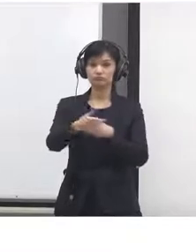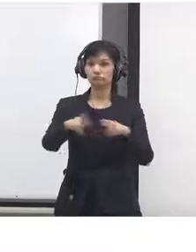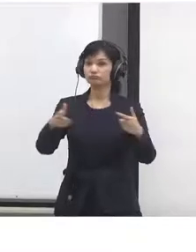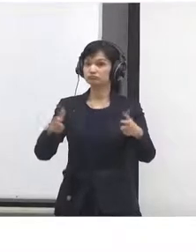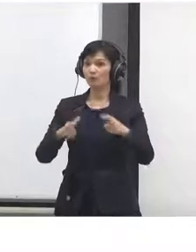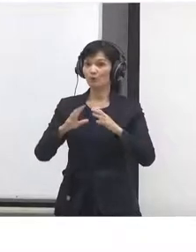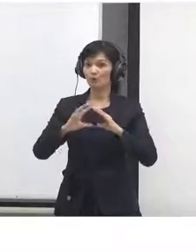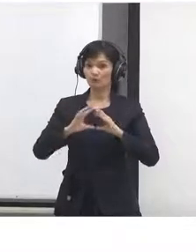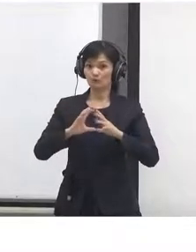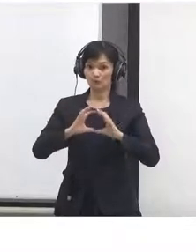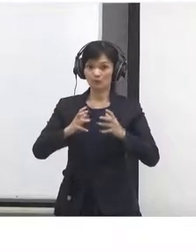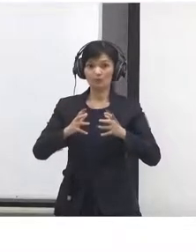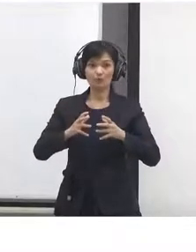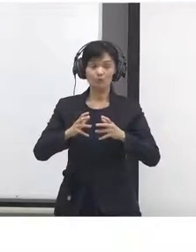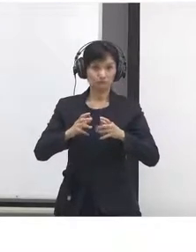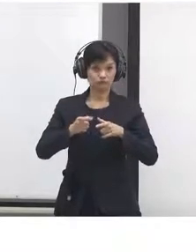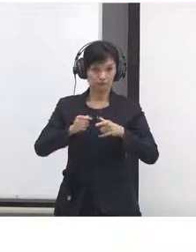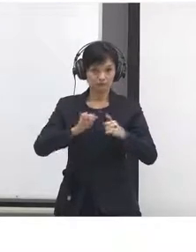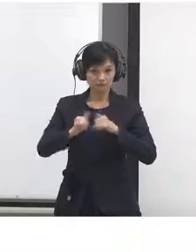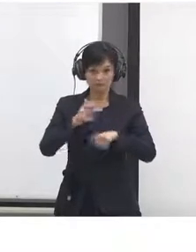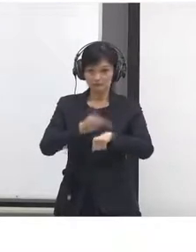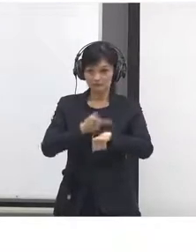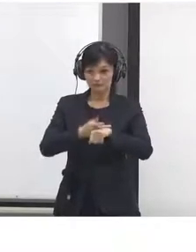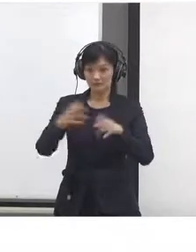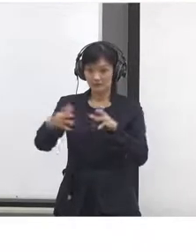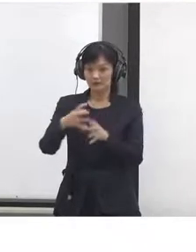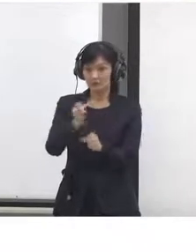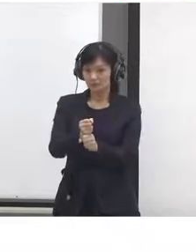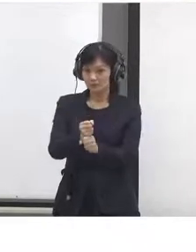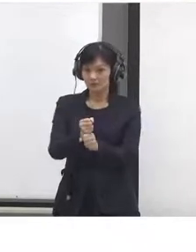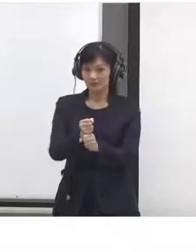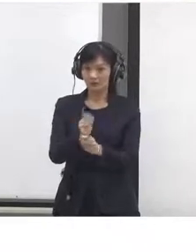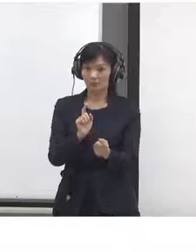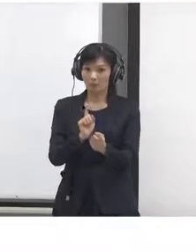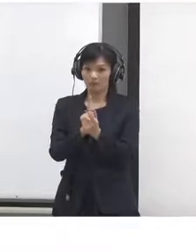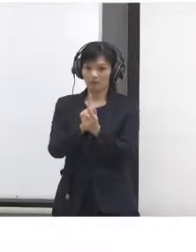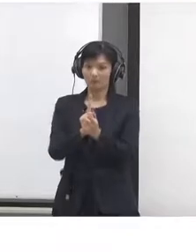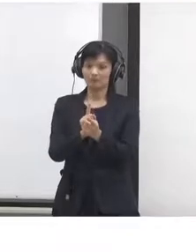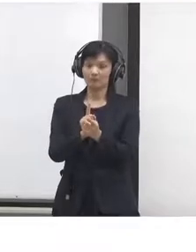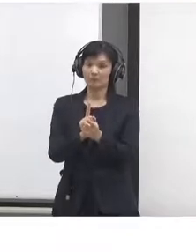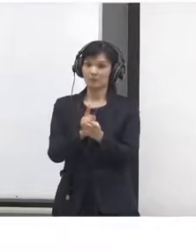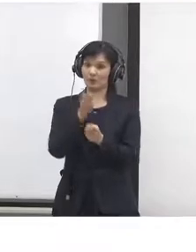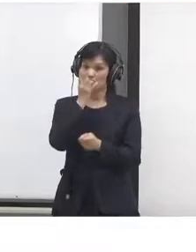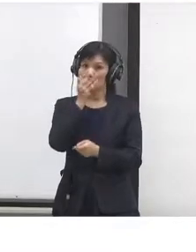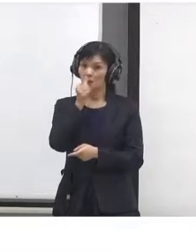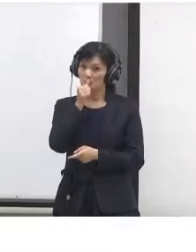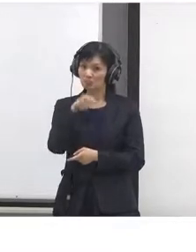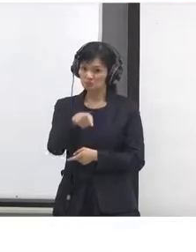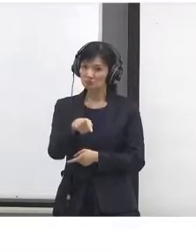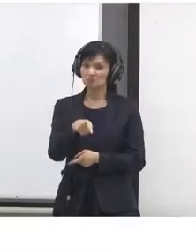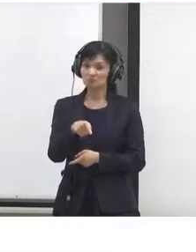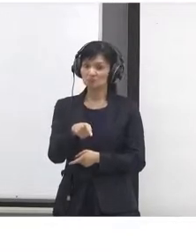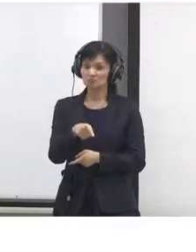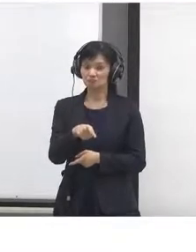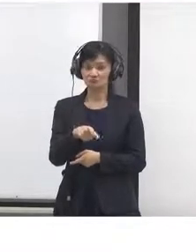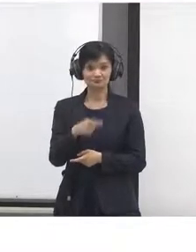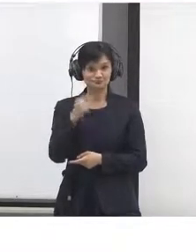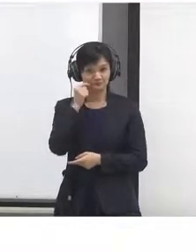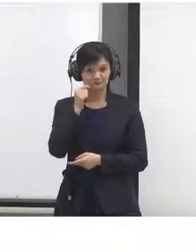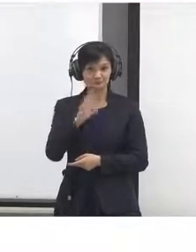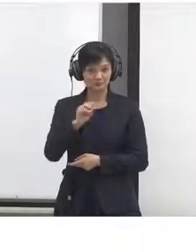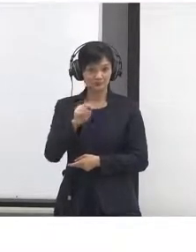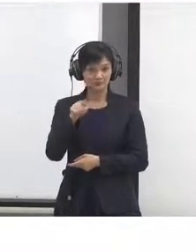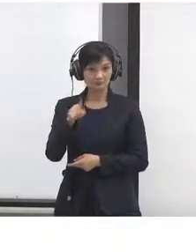collaborations, and how will you think about this kind of problem? Because a